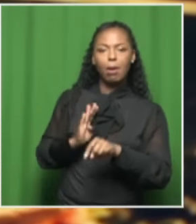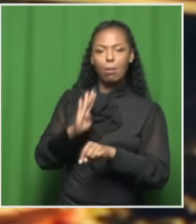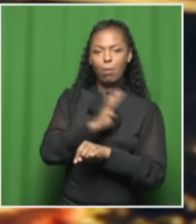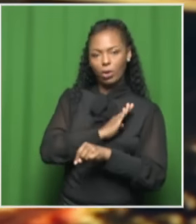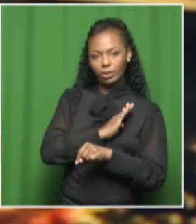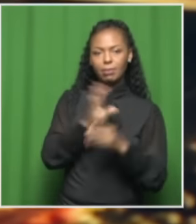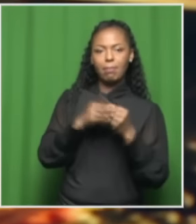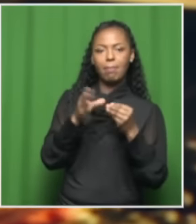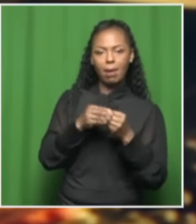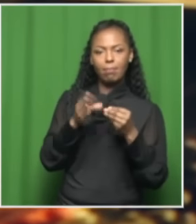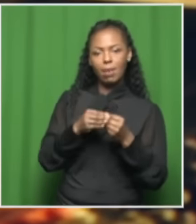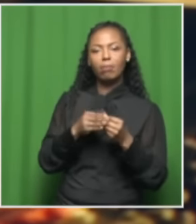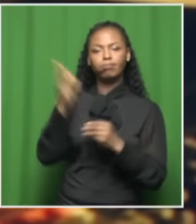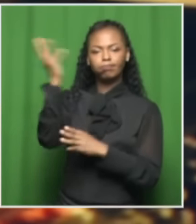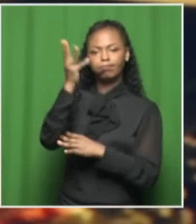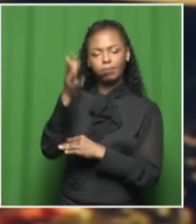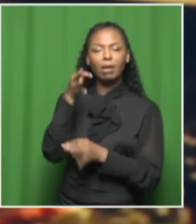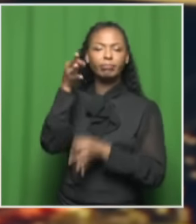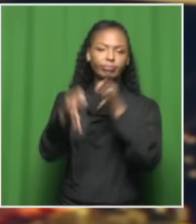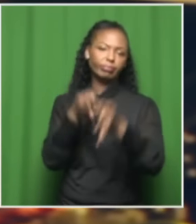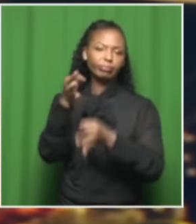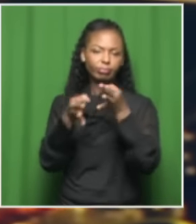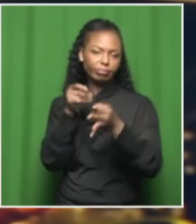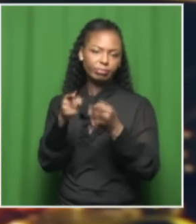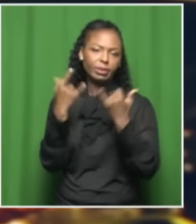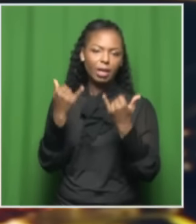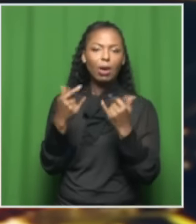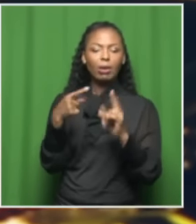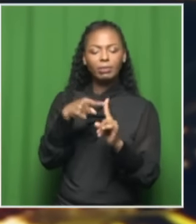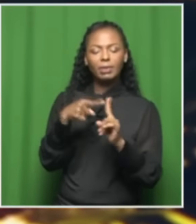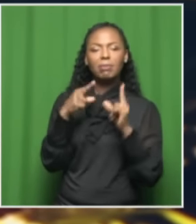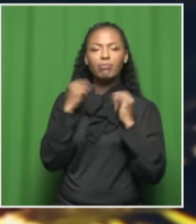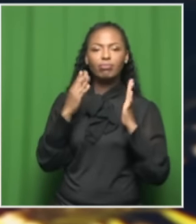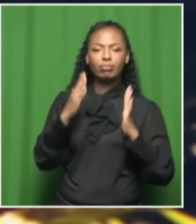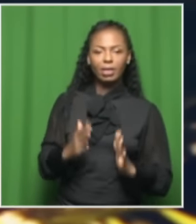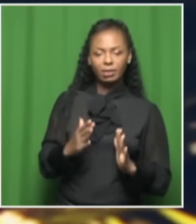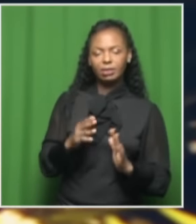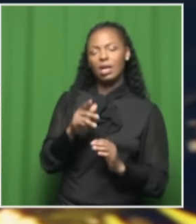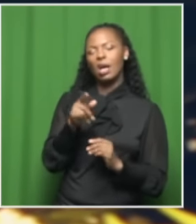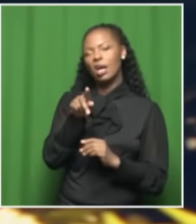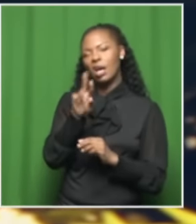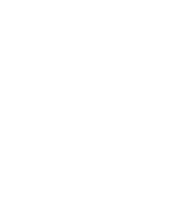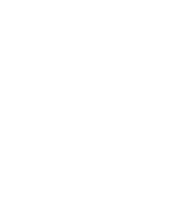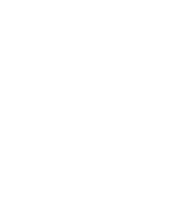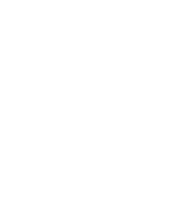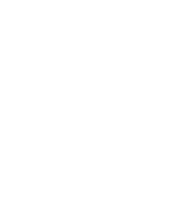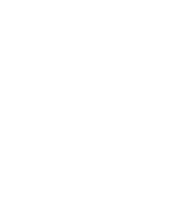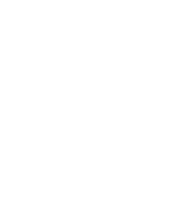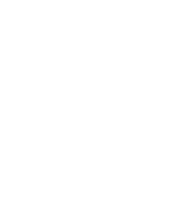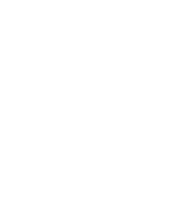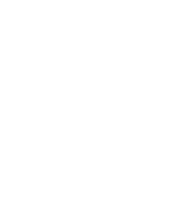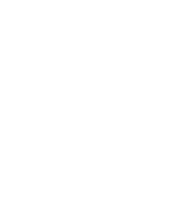his memories about the late founder of the Rhema Bible Church, Pastor Ray McCauley, and talking to us about the funeral details as well.